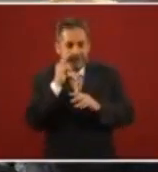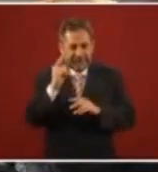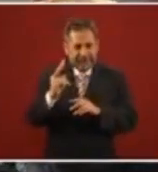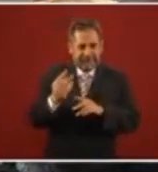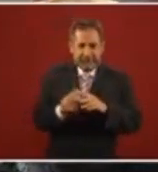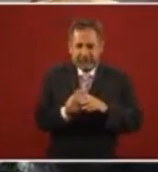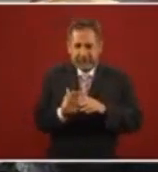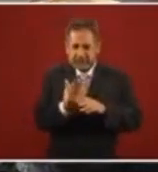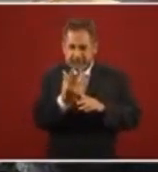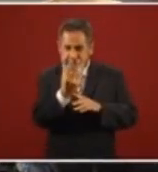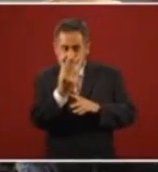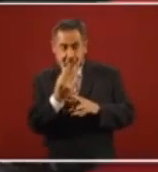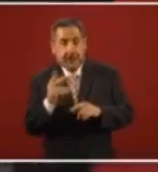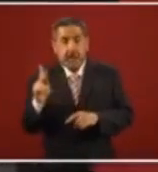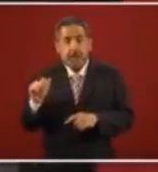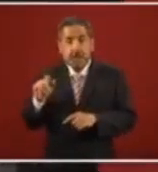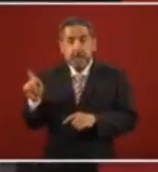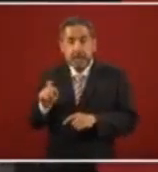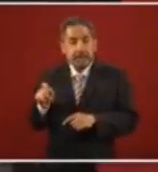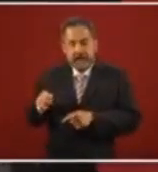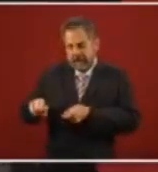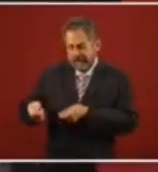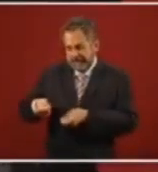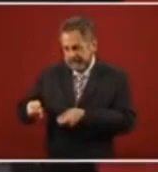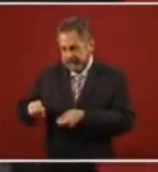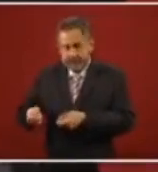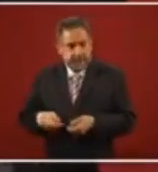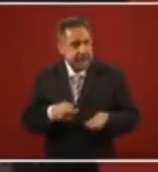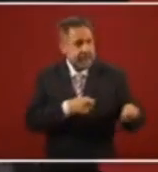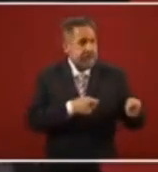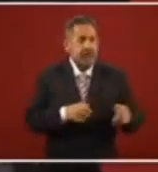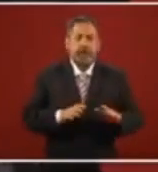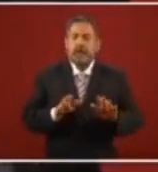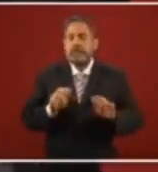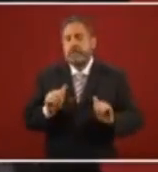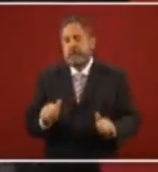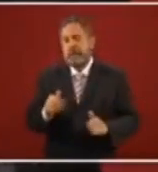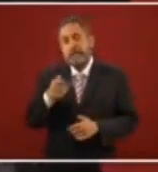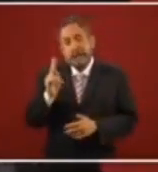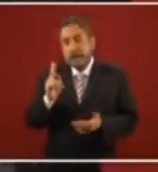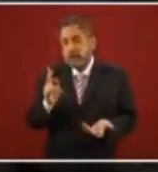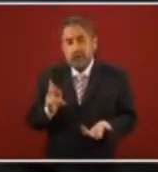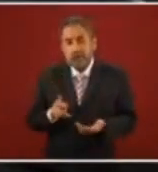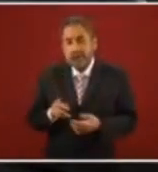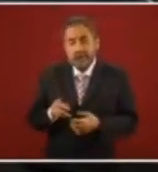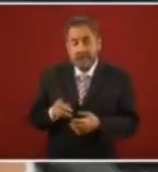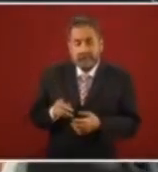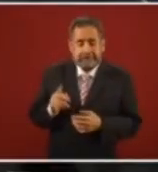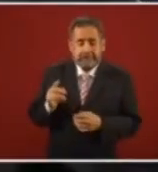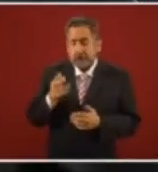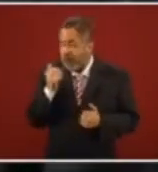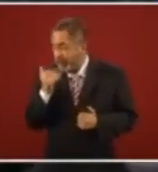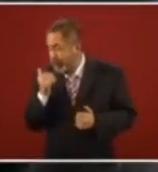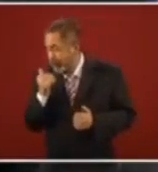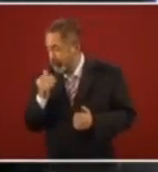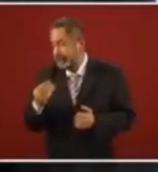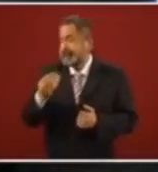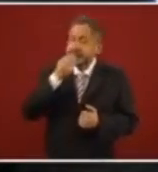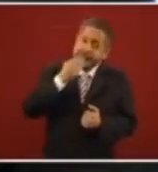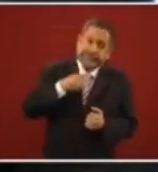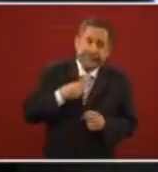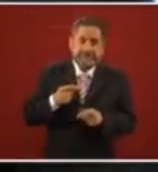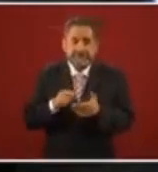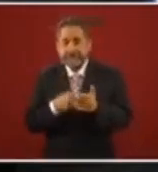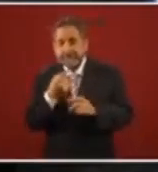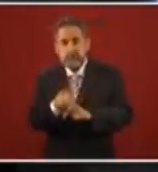y los compañeros de Pemex la cierran sin tener que hacer este procedimiento pero esta es nuestra última salida para evitar que llegue la noche el gas